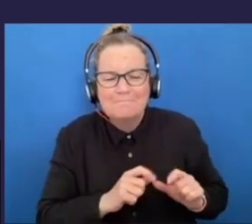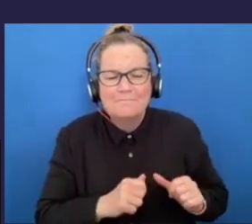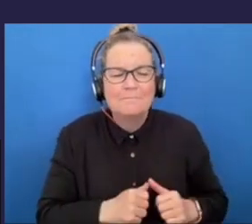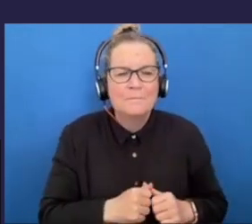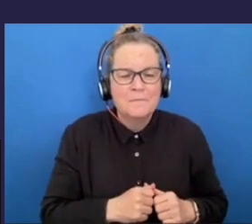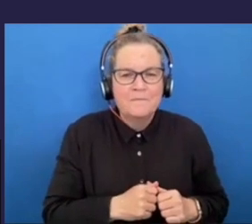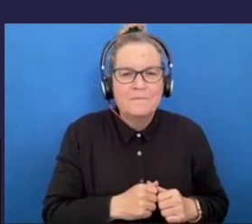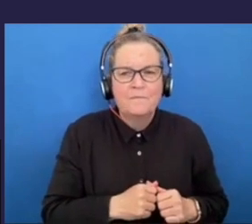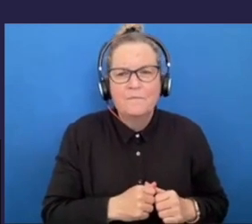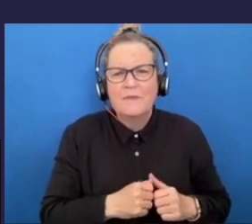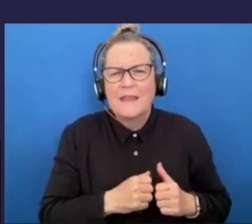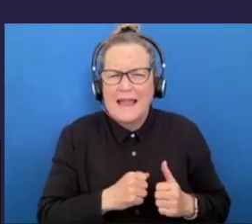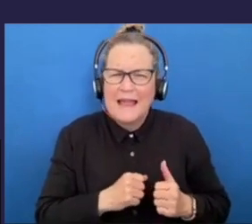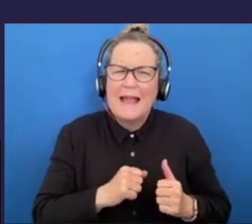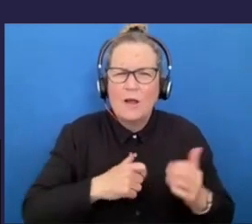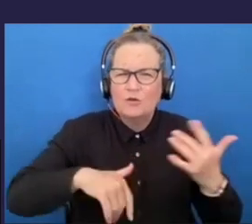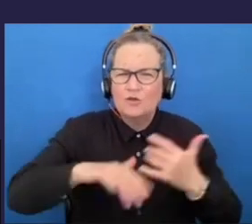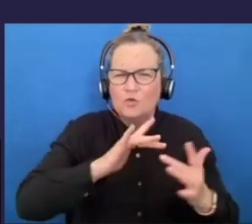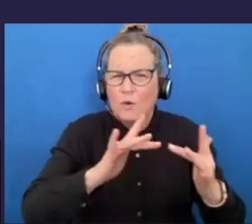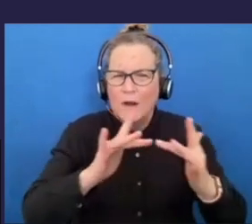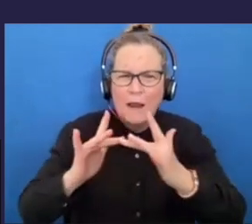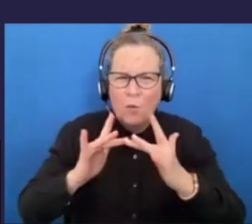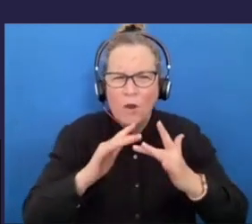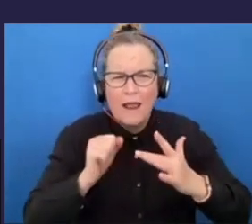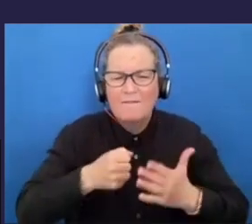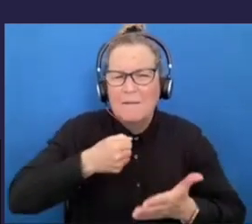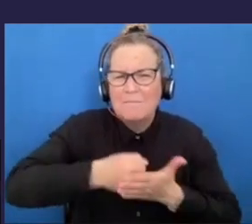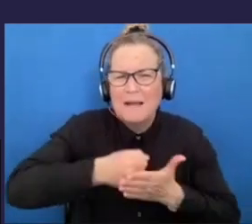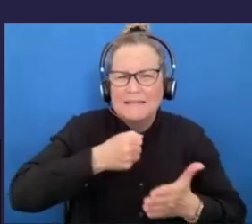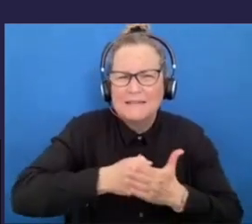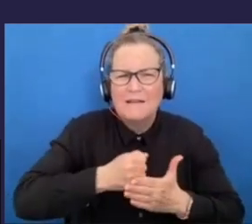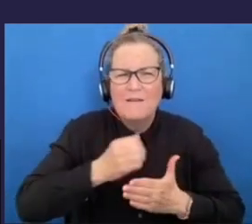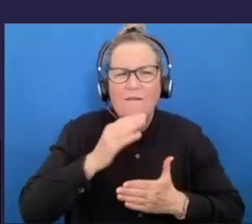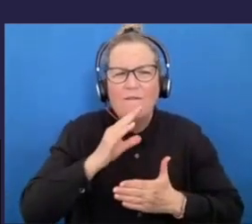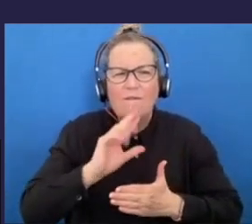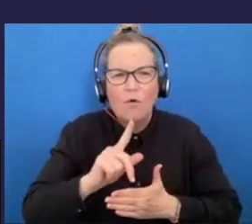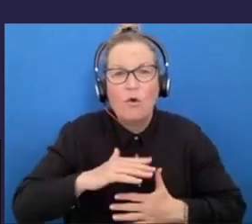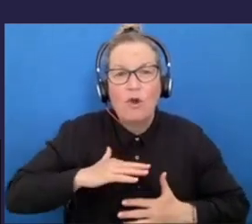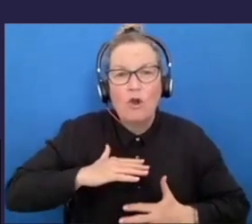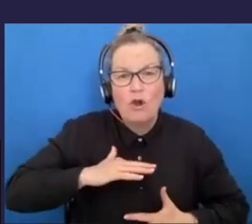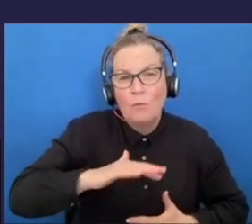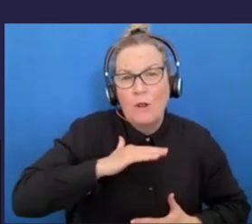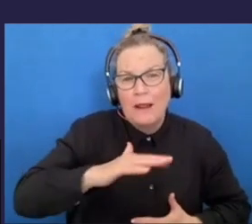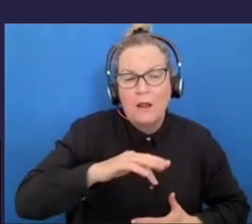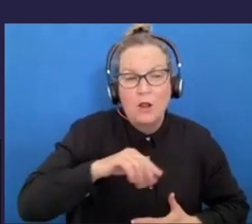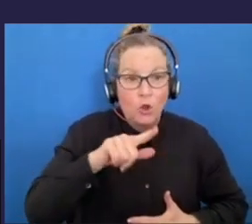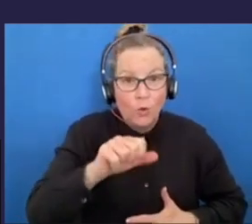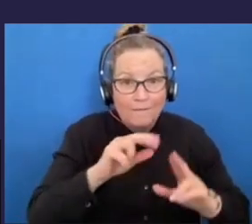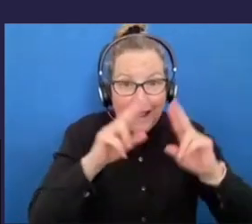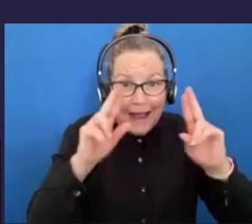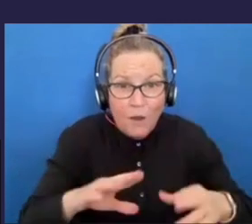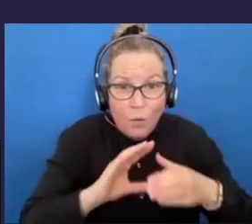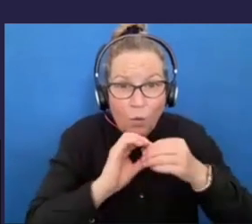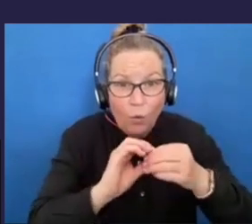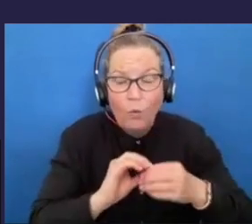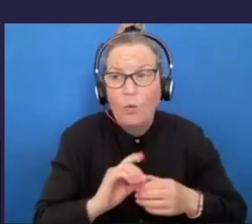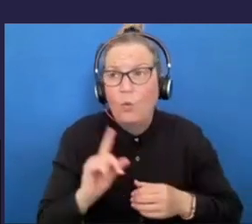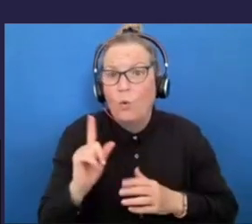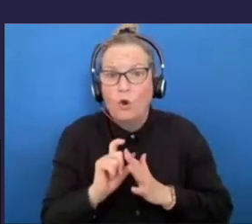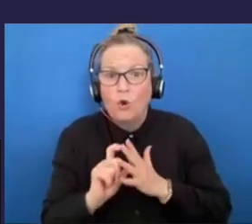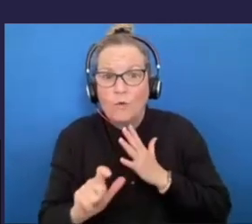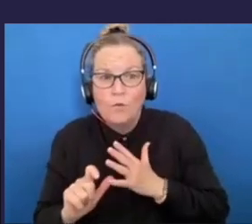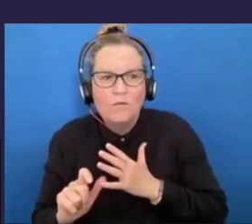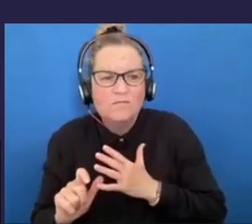to our social networks through commonality, and here are a few. Having a home of your own, recreation, friends and